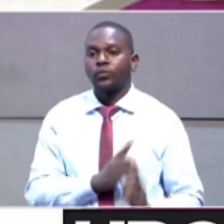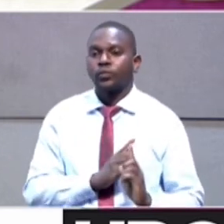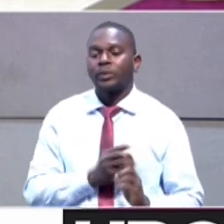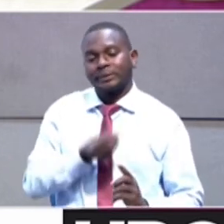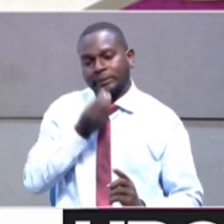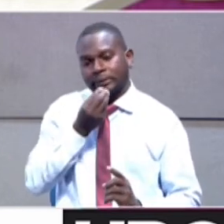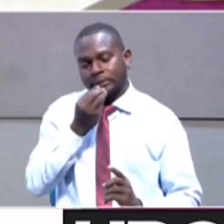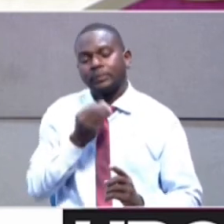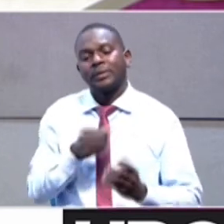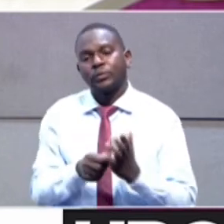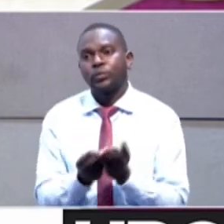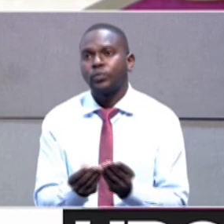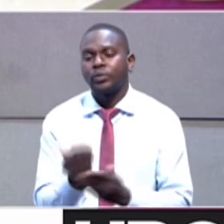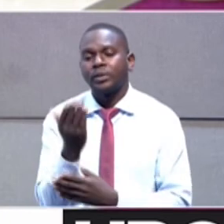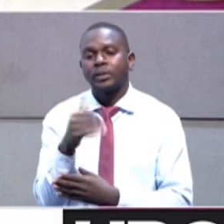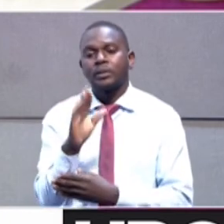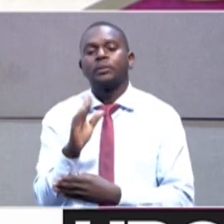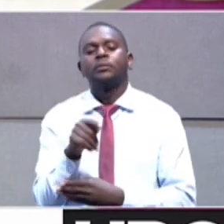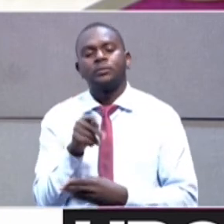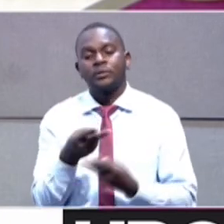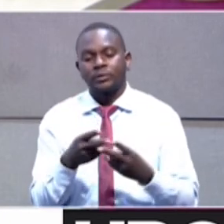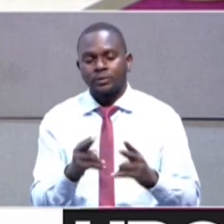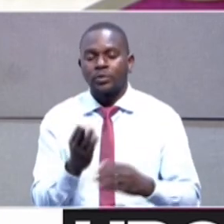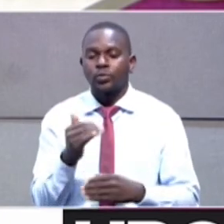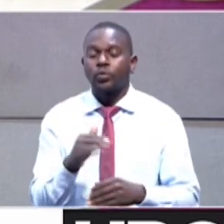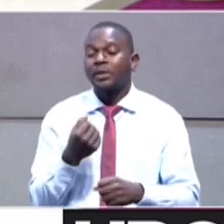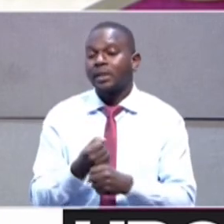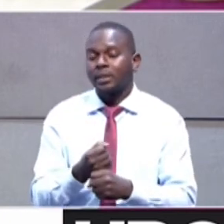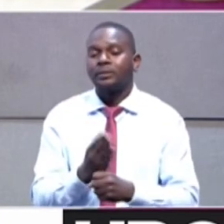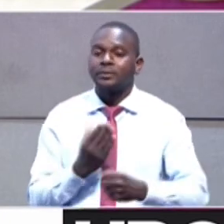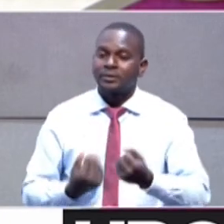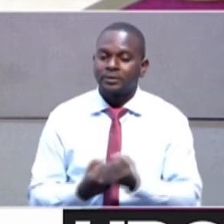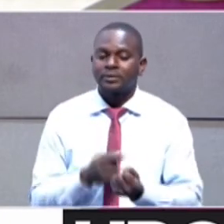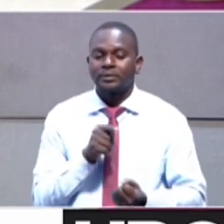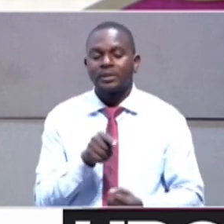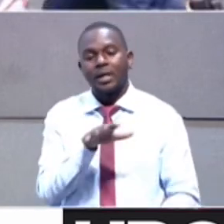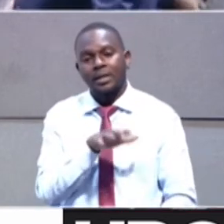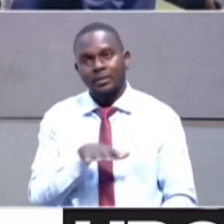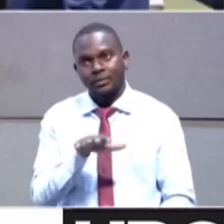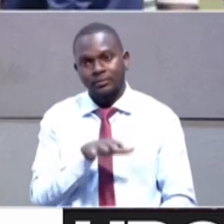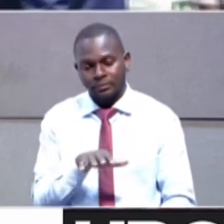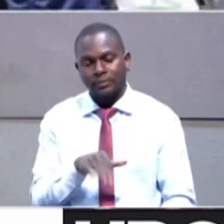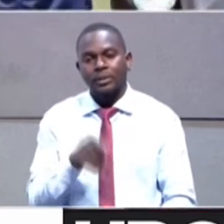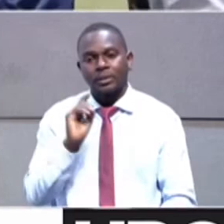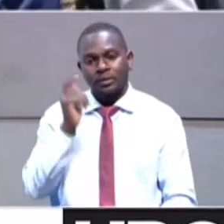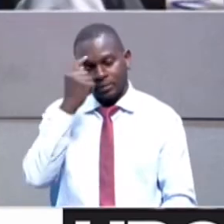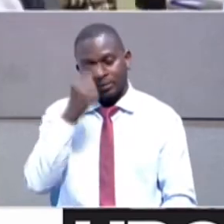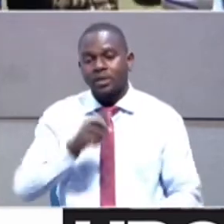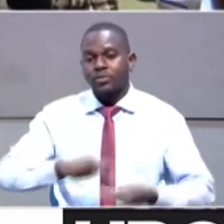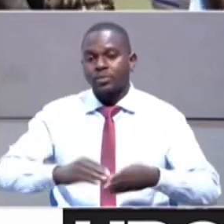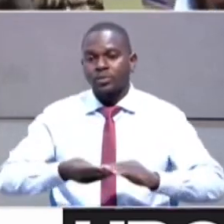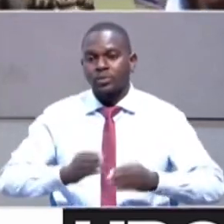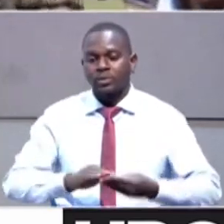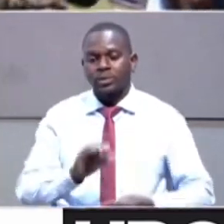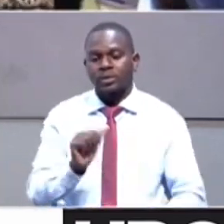to be addressed even more. We have started on that, but a lot more needs to be supported in that area. Government, in partnership